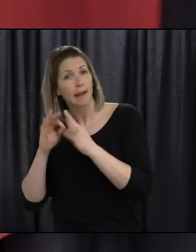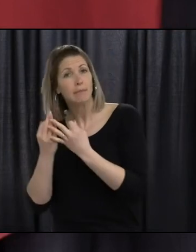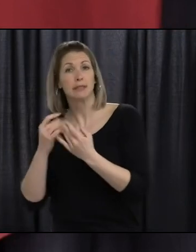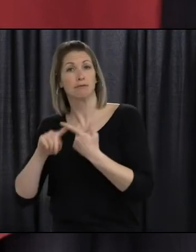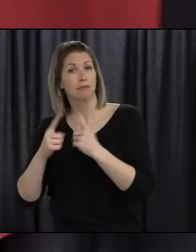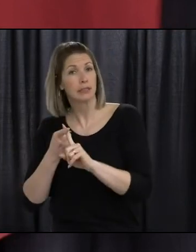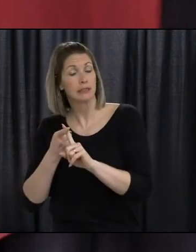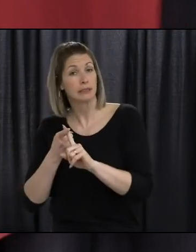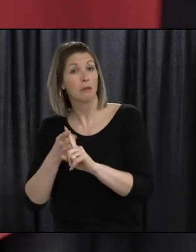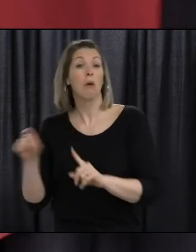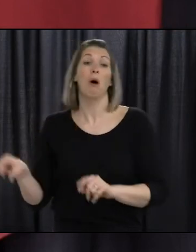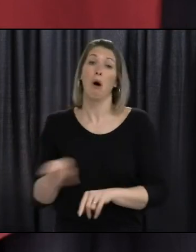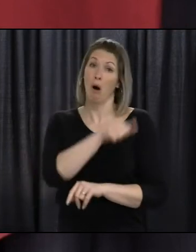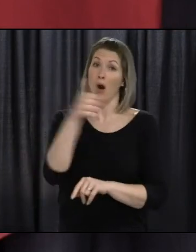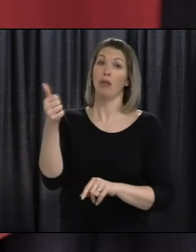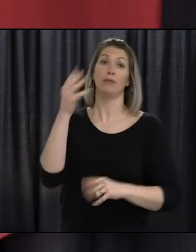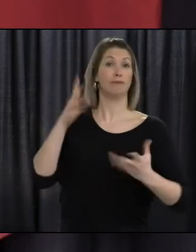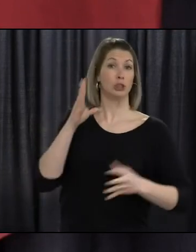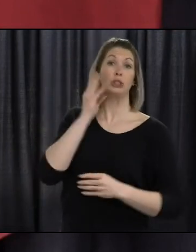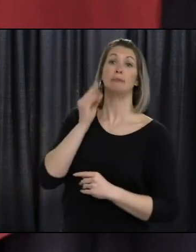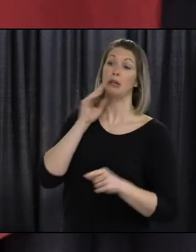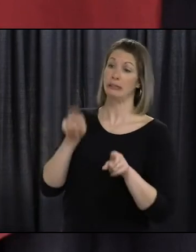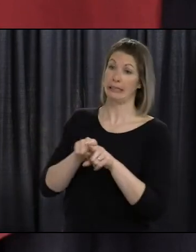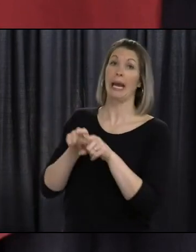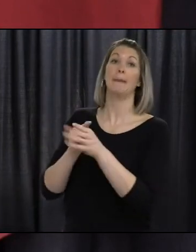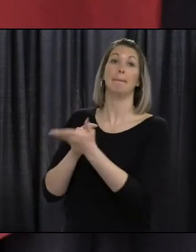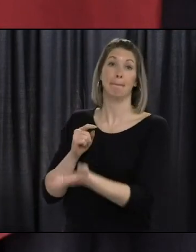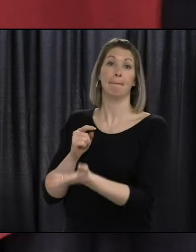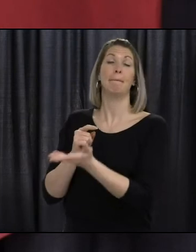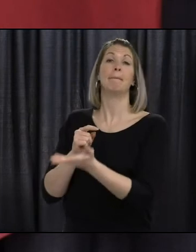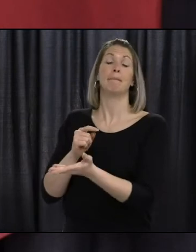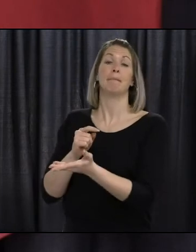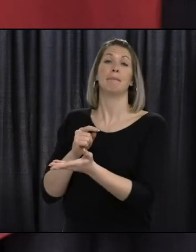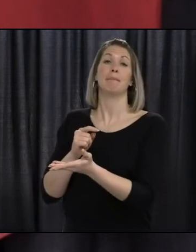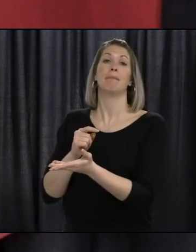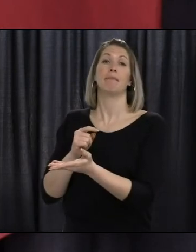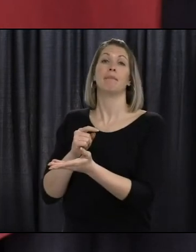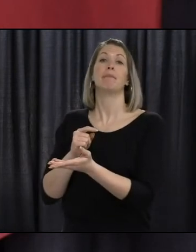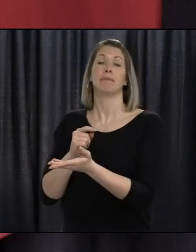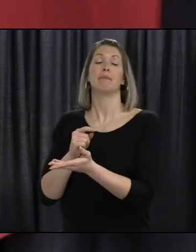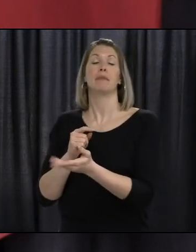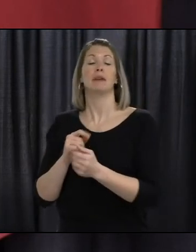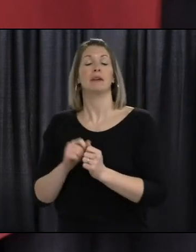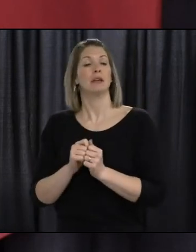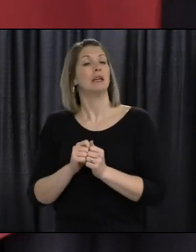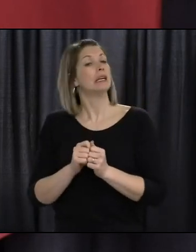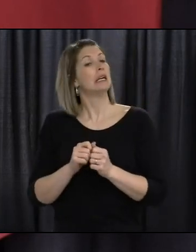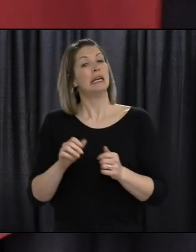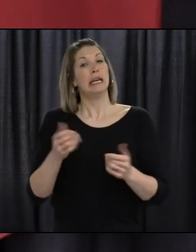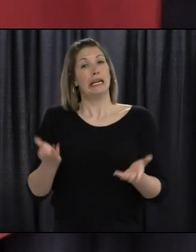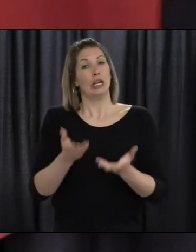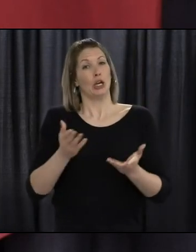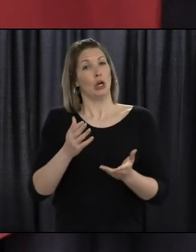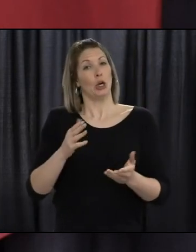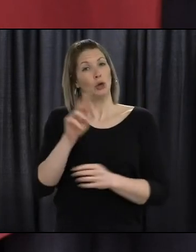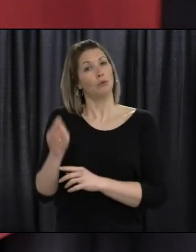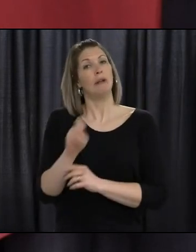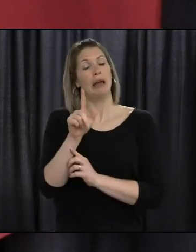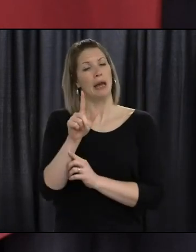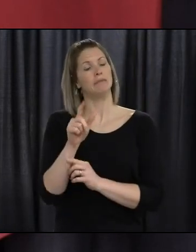in our province. And as we said so many times before, we've had to make some very tough decisions. We've done so with some very